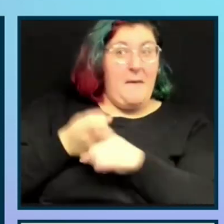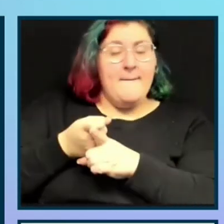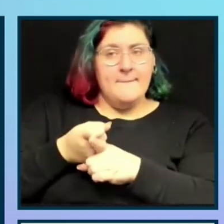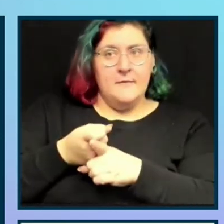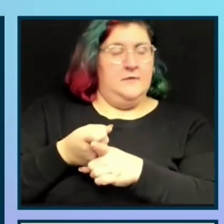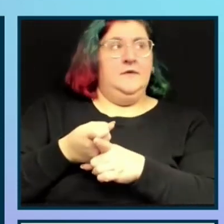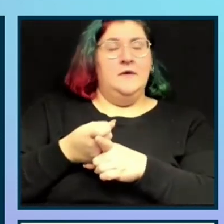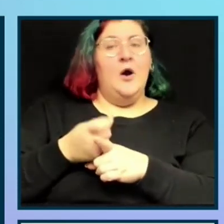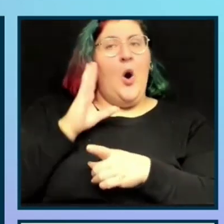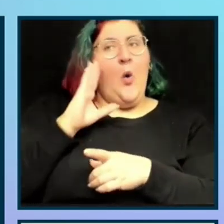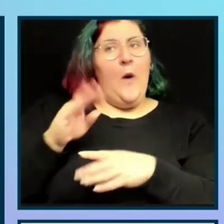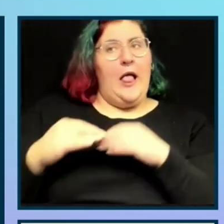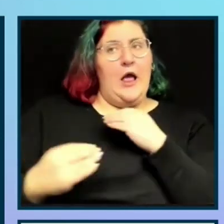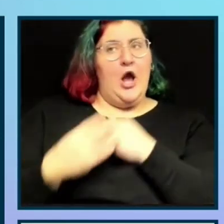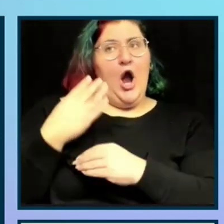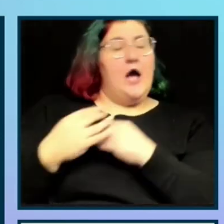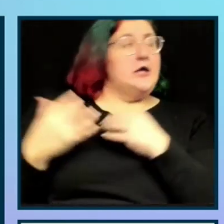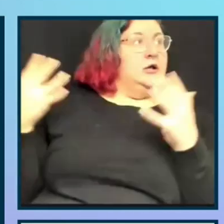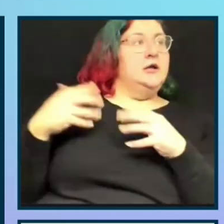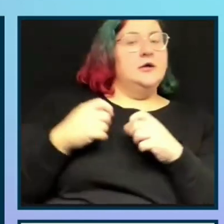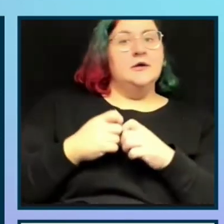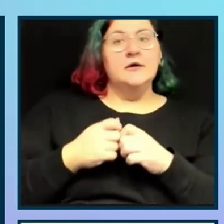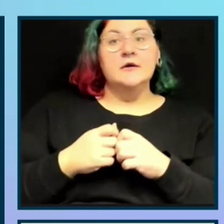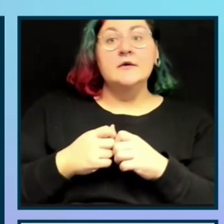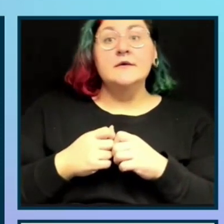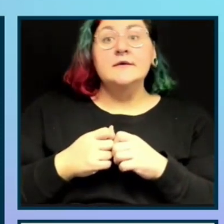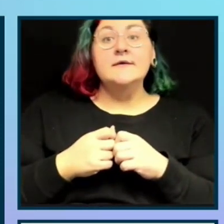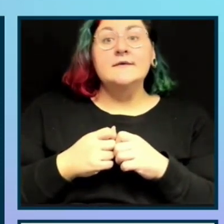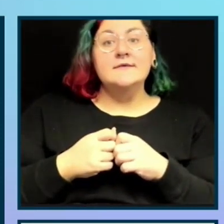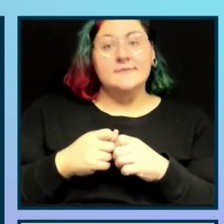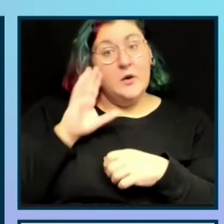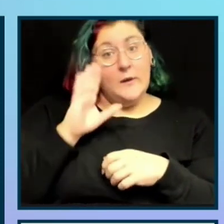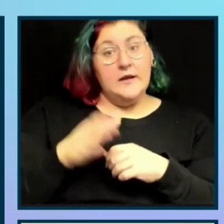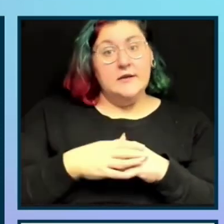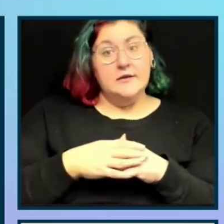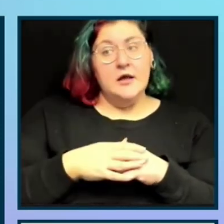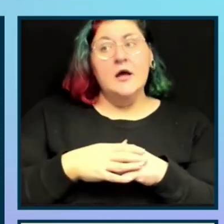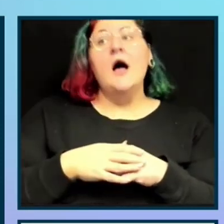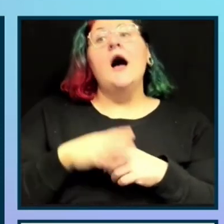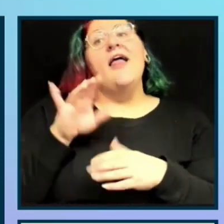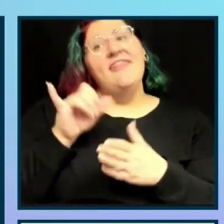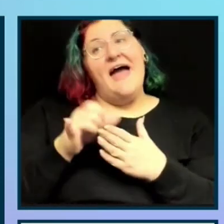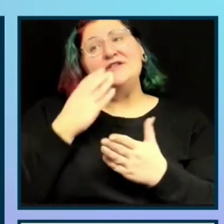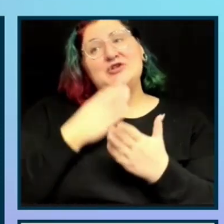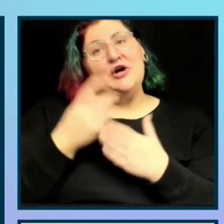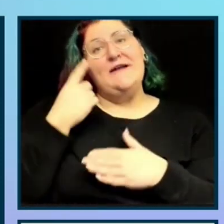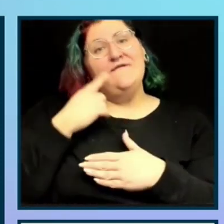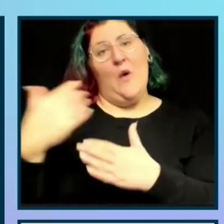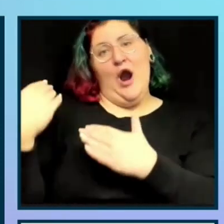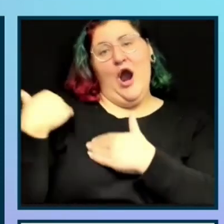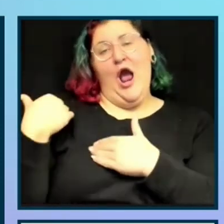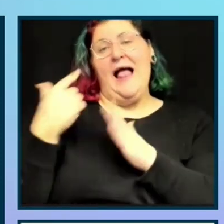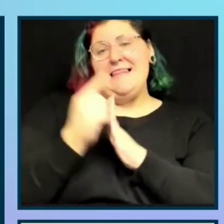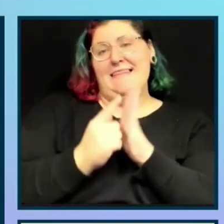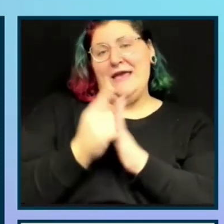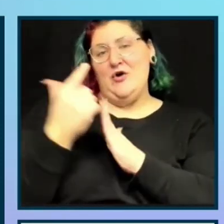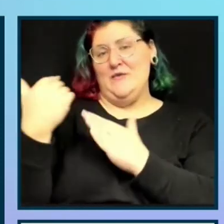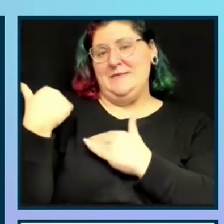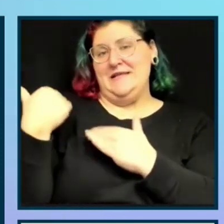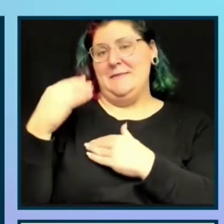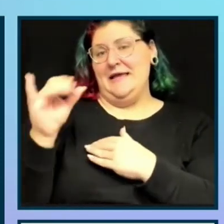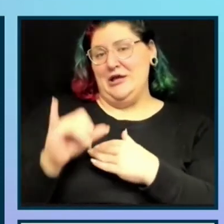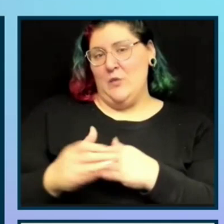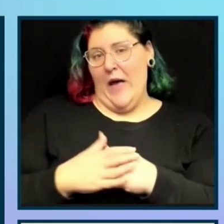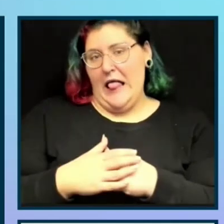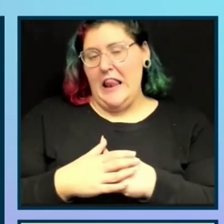have liability forms as well. And conferences, there's a picture of a trigger warning